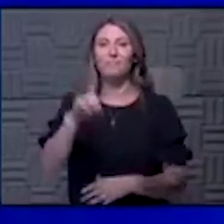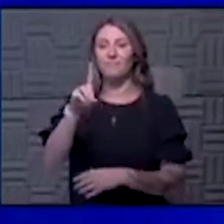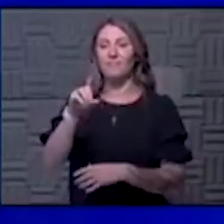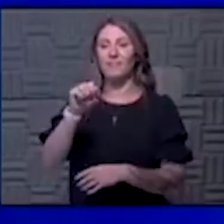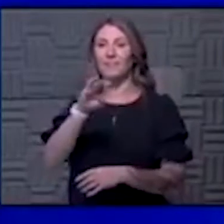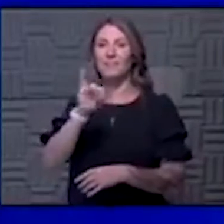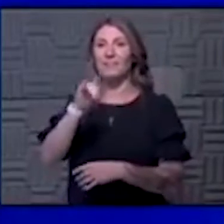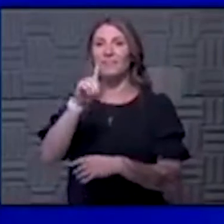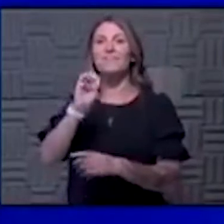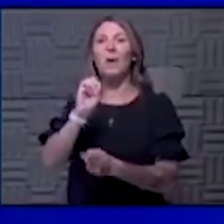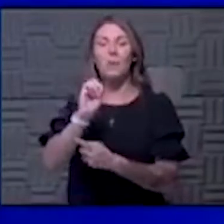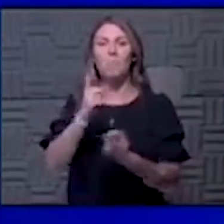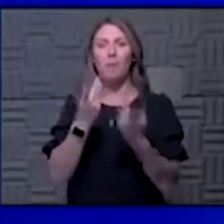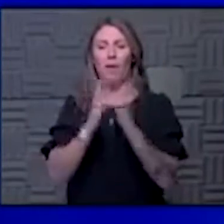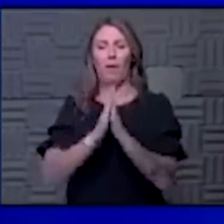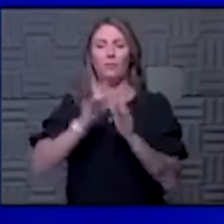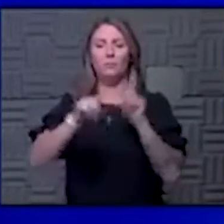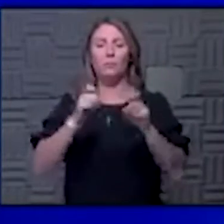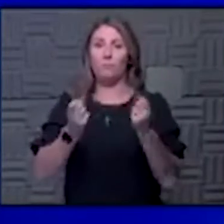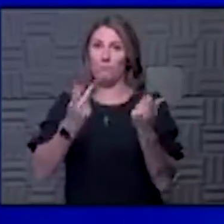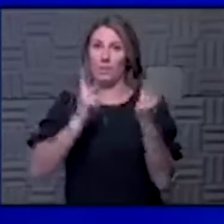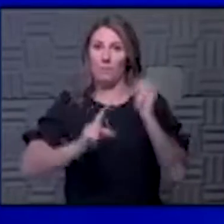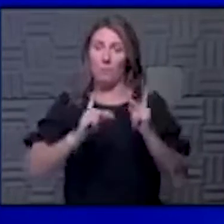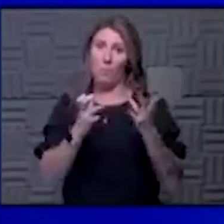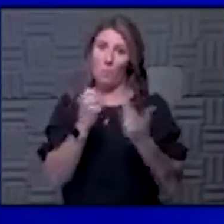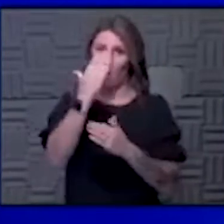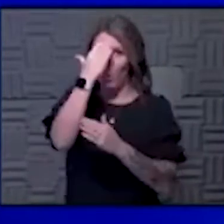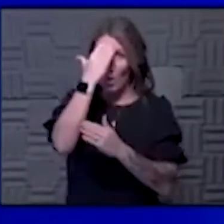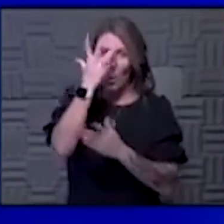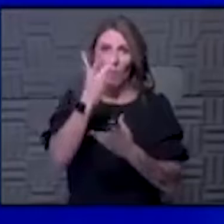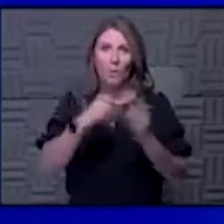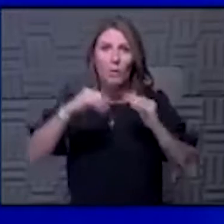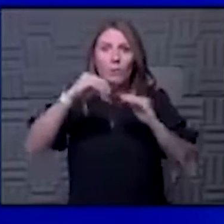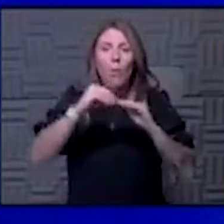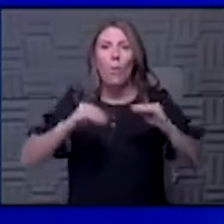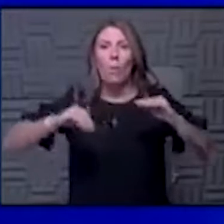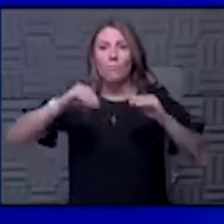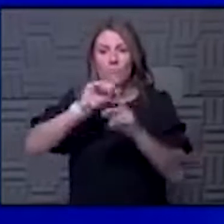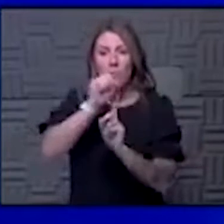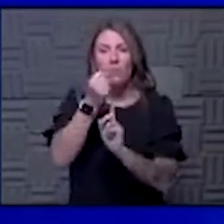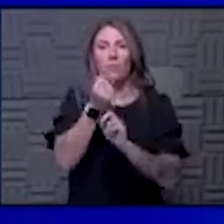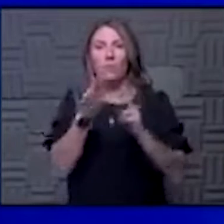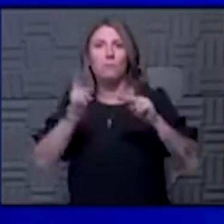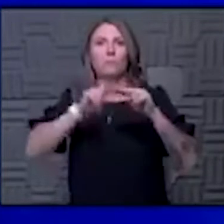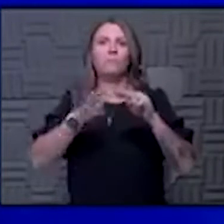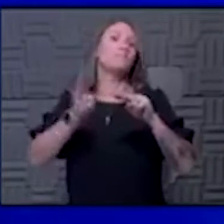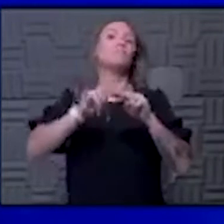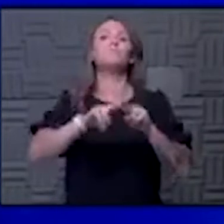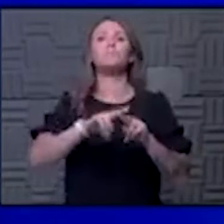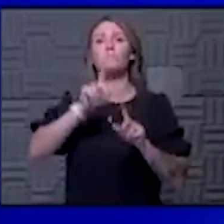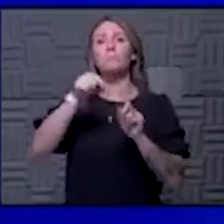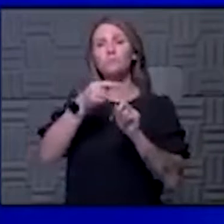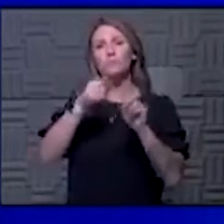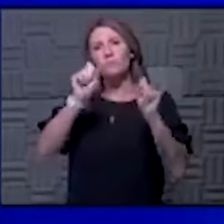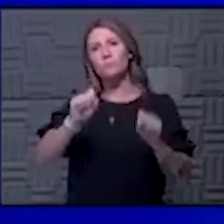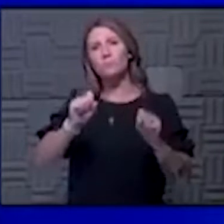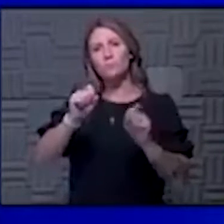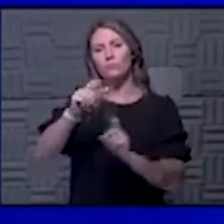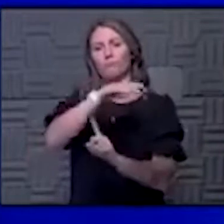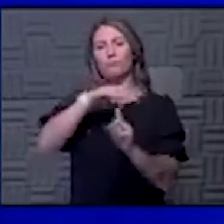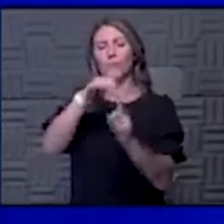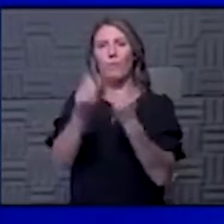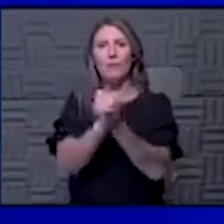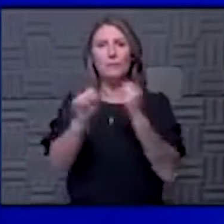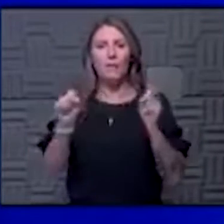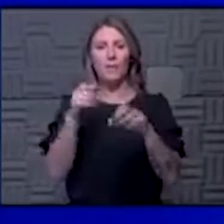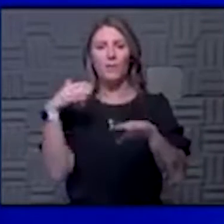asking a question that I think a lot of people are really wanting to know now that we're getting more and more cases coming in. When are you able to go around somebody